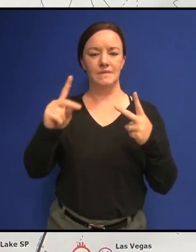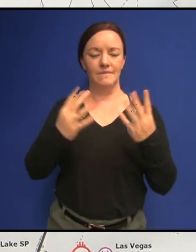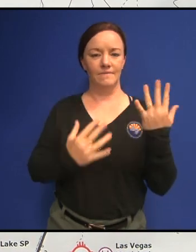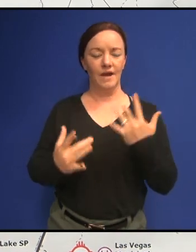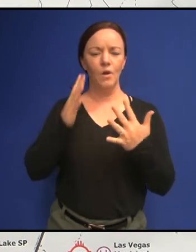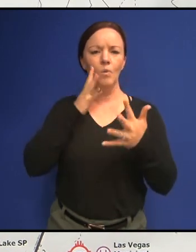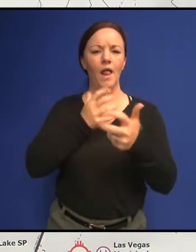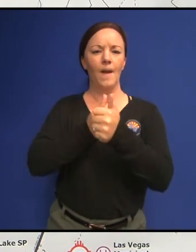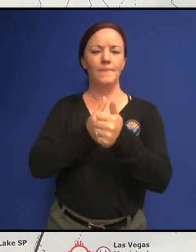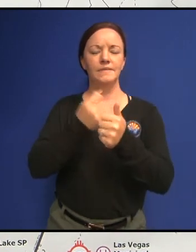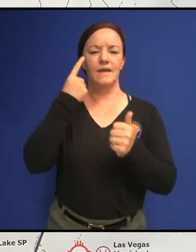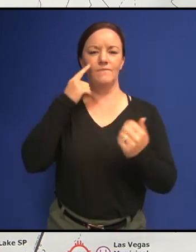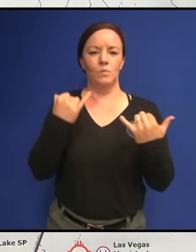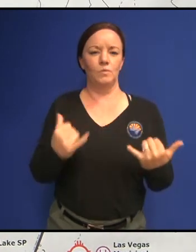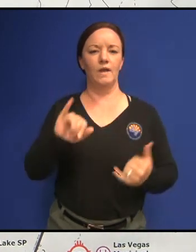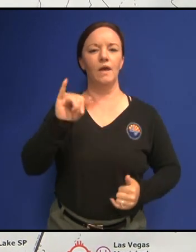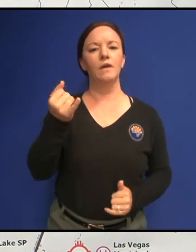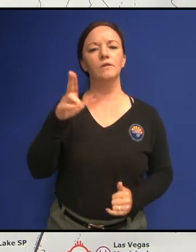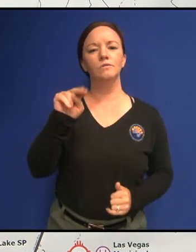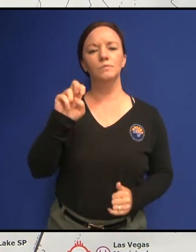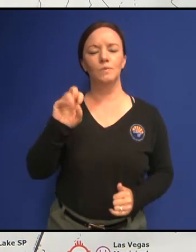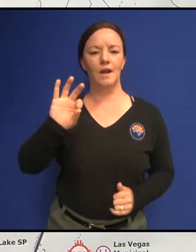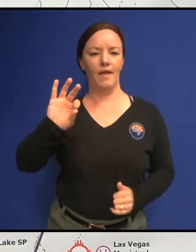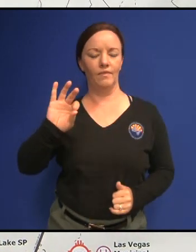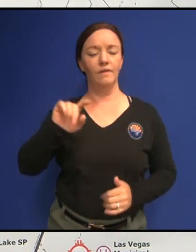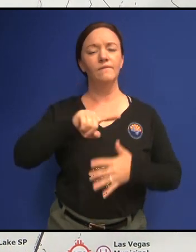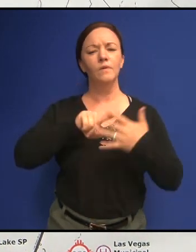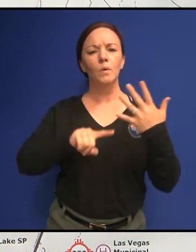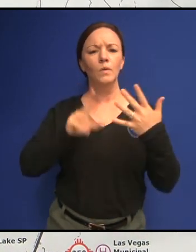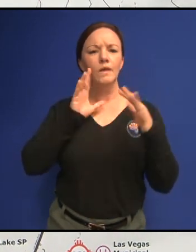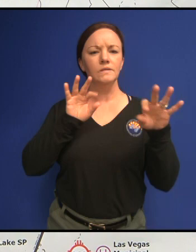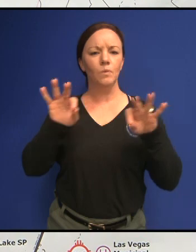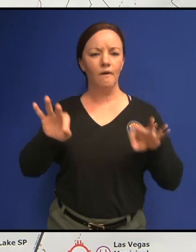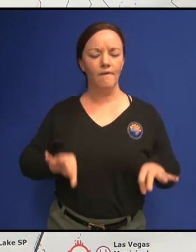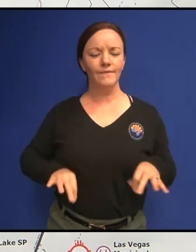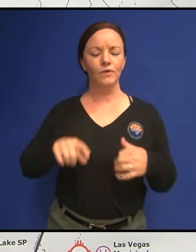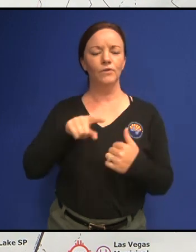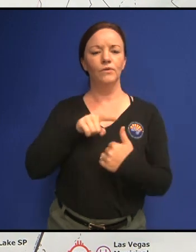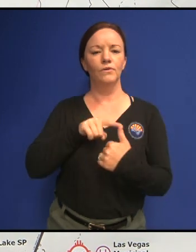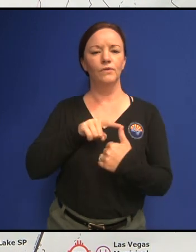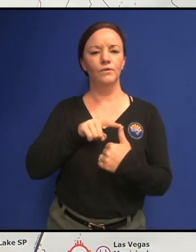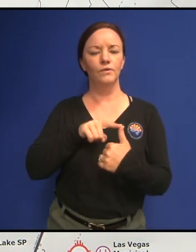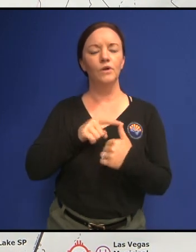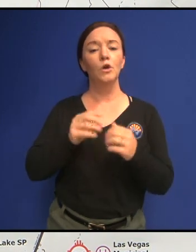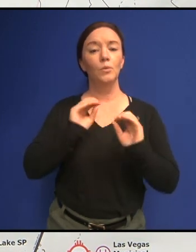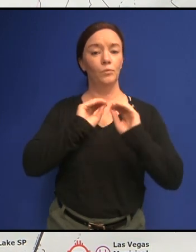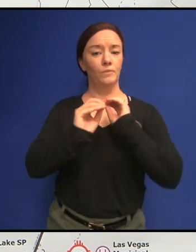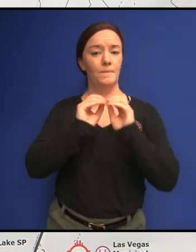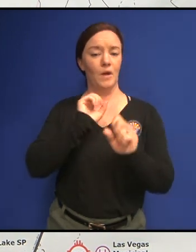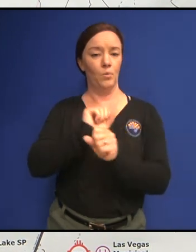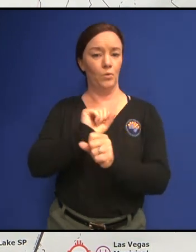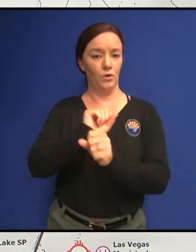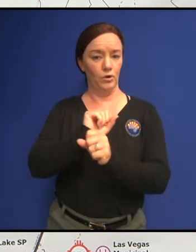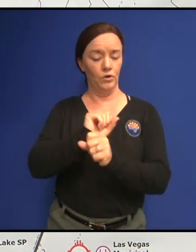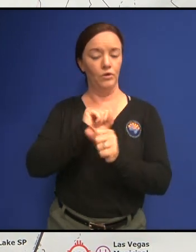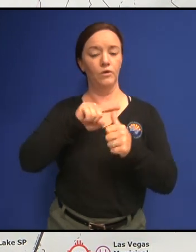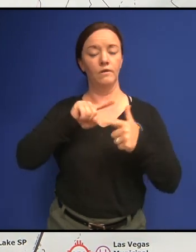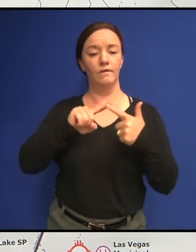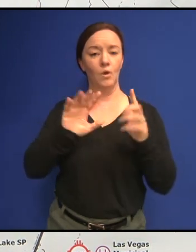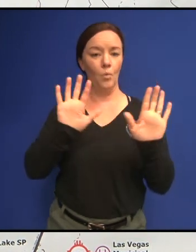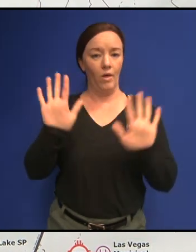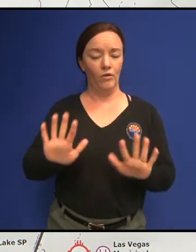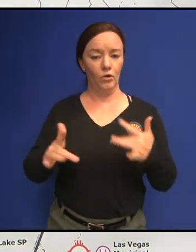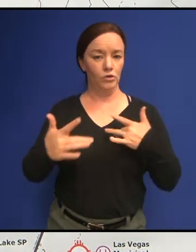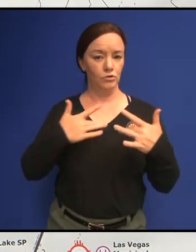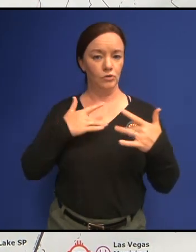June 9. A few things to want to cover today. Talk about some repair work we've got going on, some of the weather concerns we